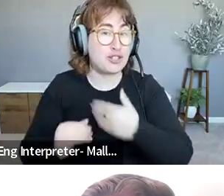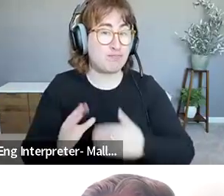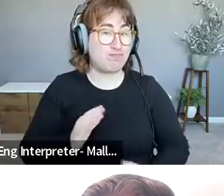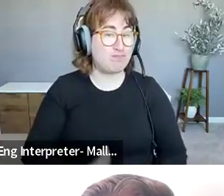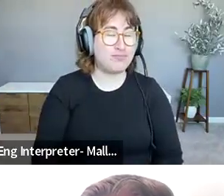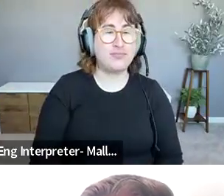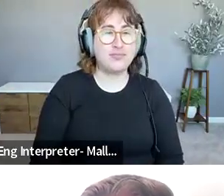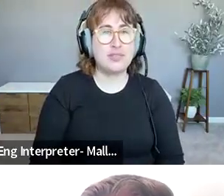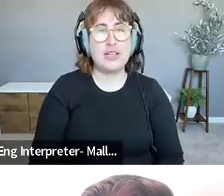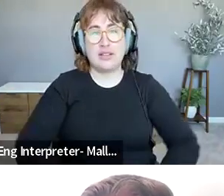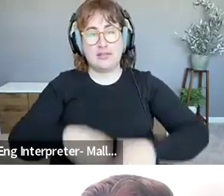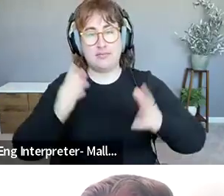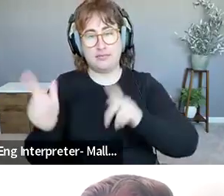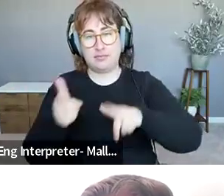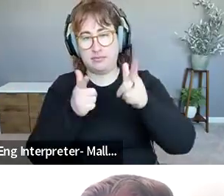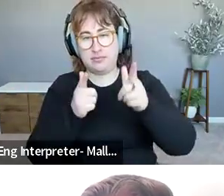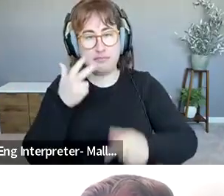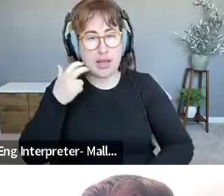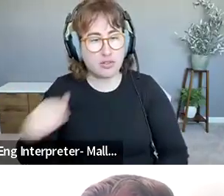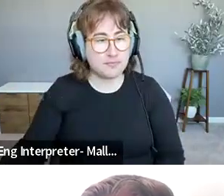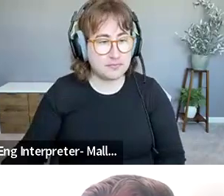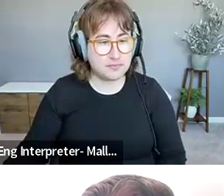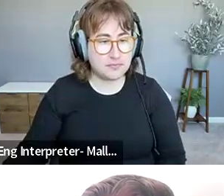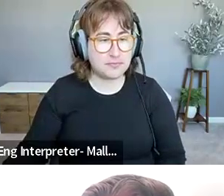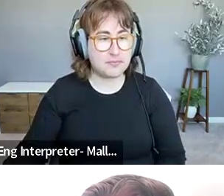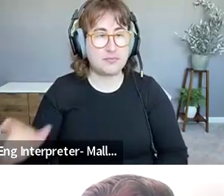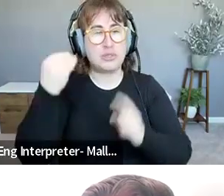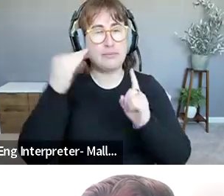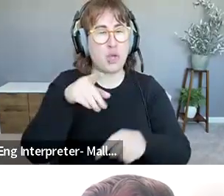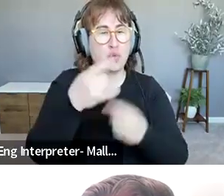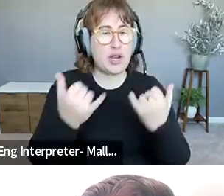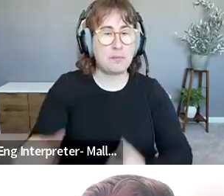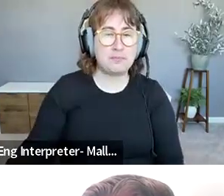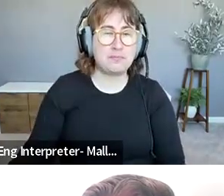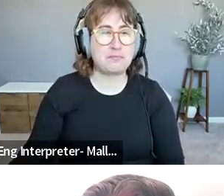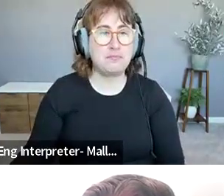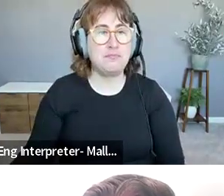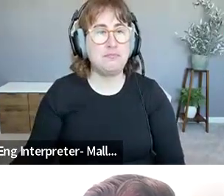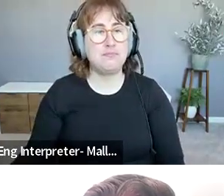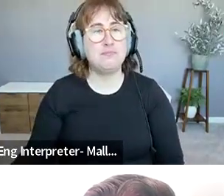So I am going to throw it to Michael Mercado, who I am going to spotlight right now.